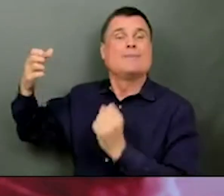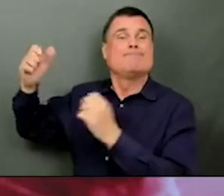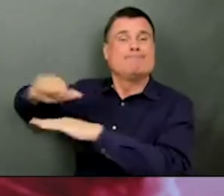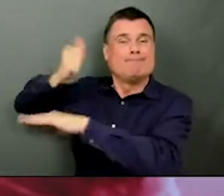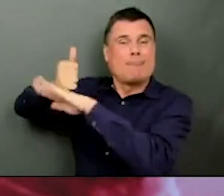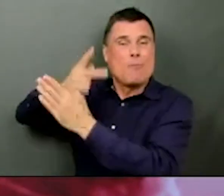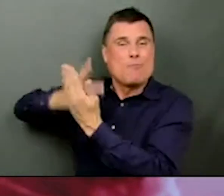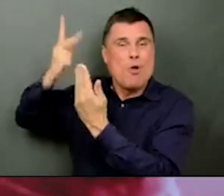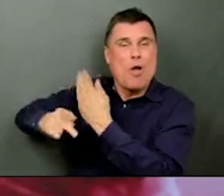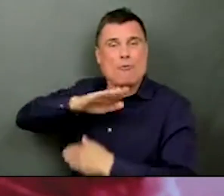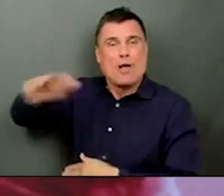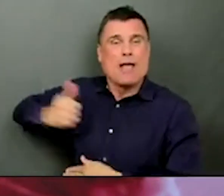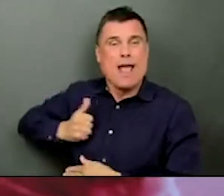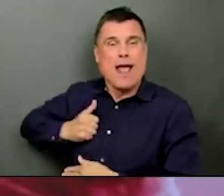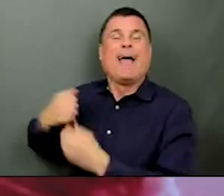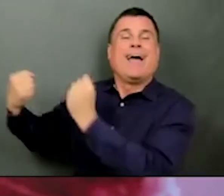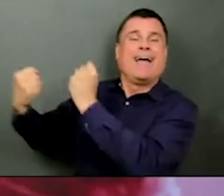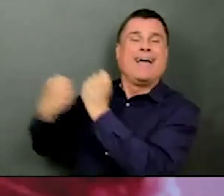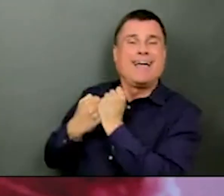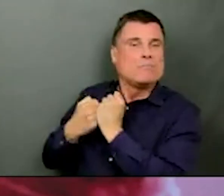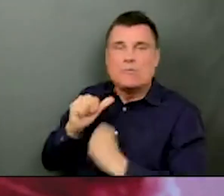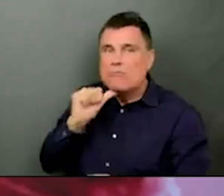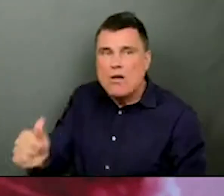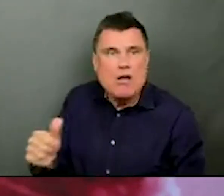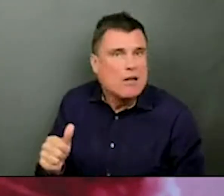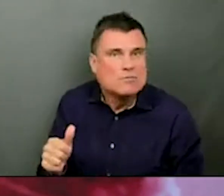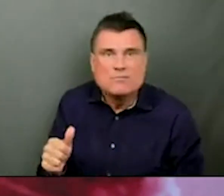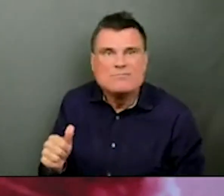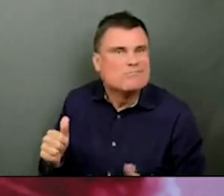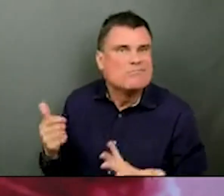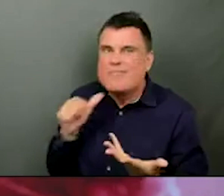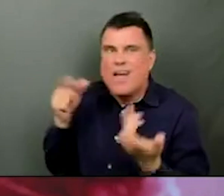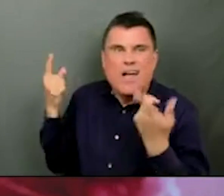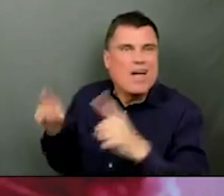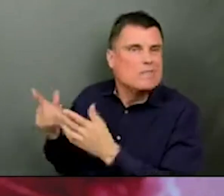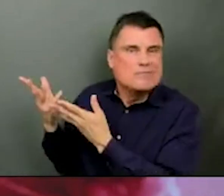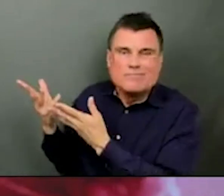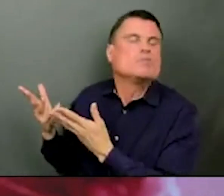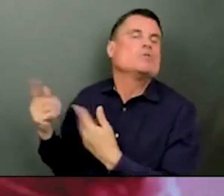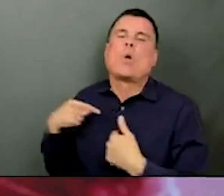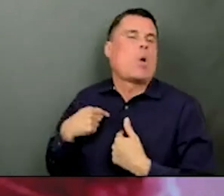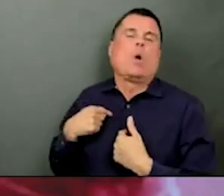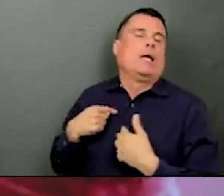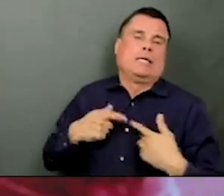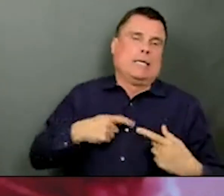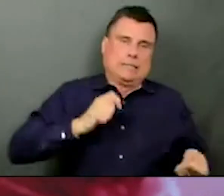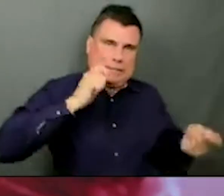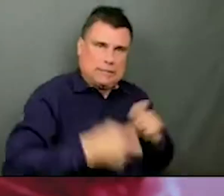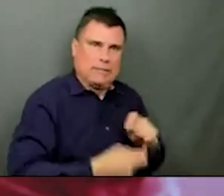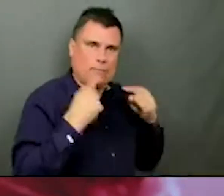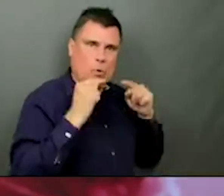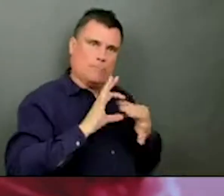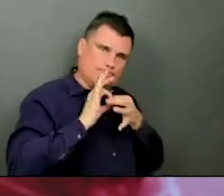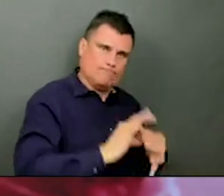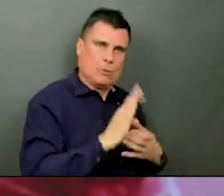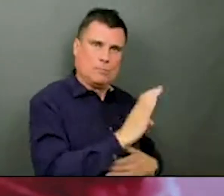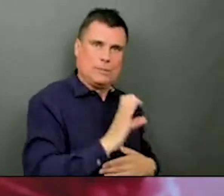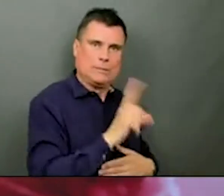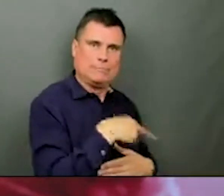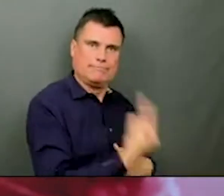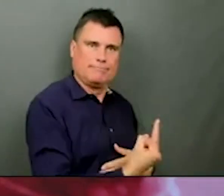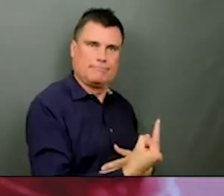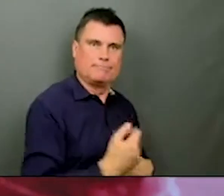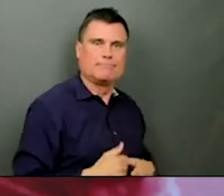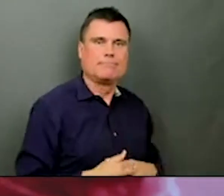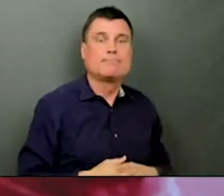the test of workers, and so we need to pivot and make amendments, and that's what we're doing today. Government is all about taking